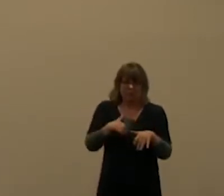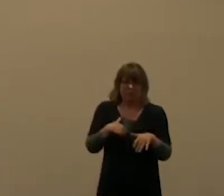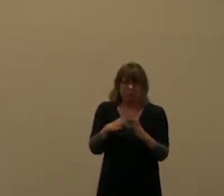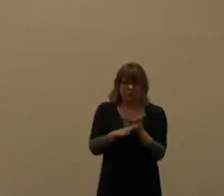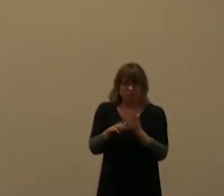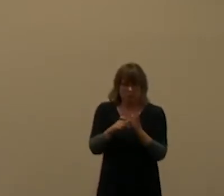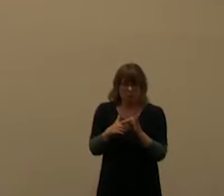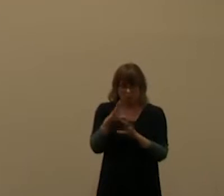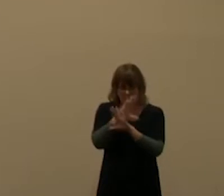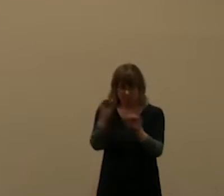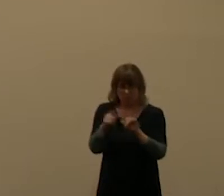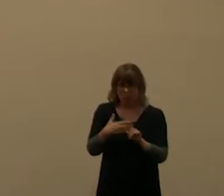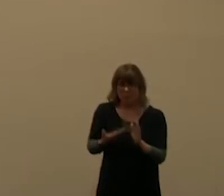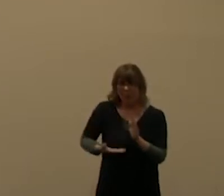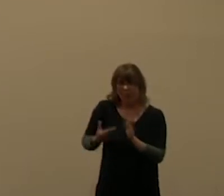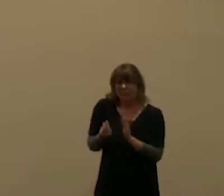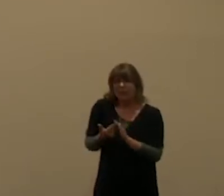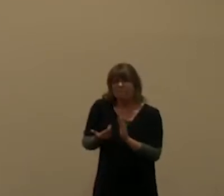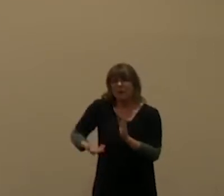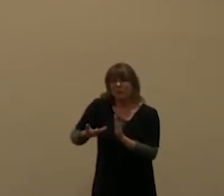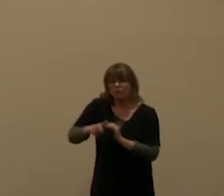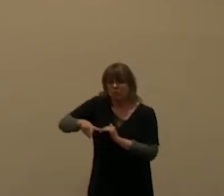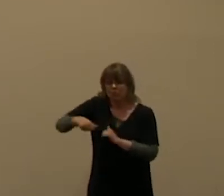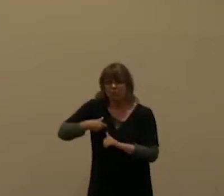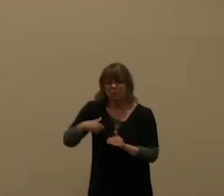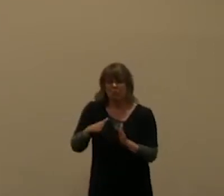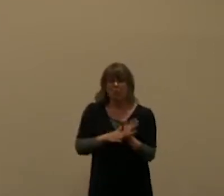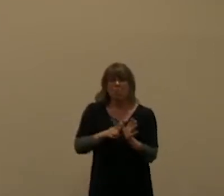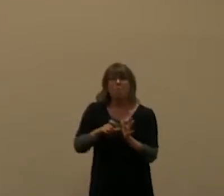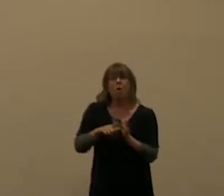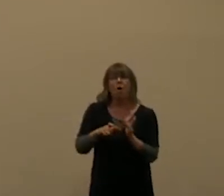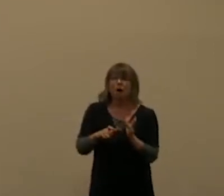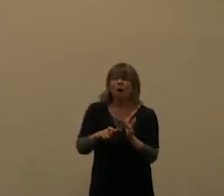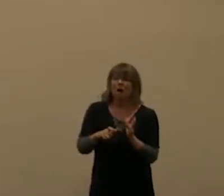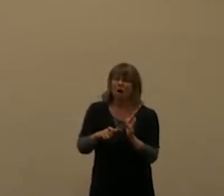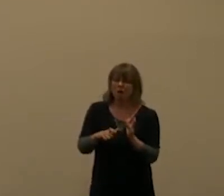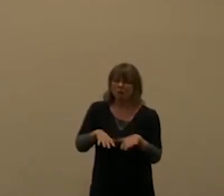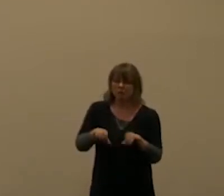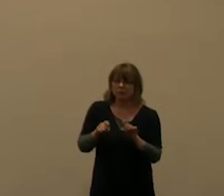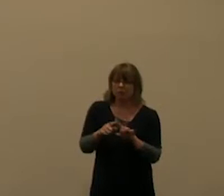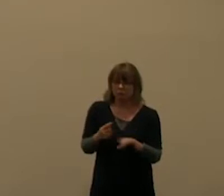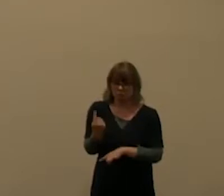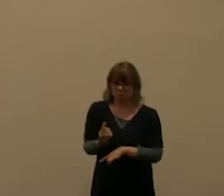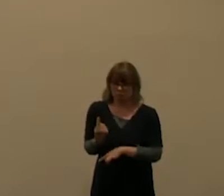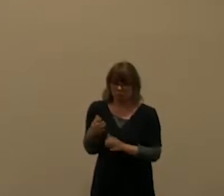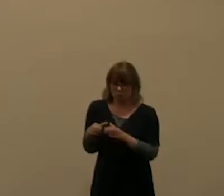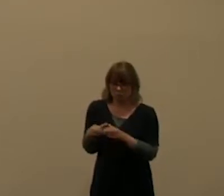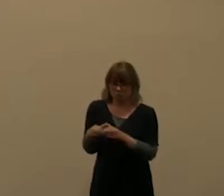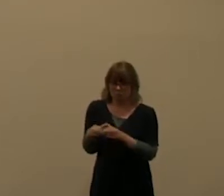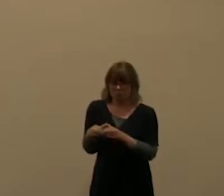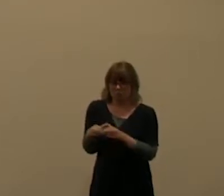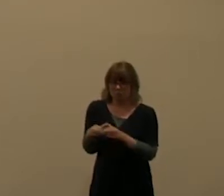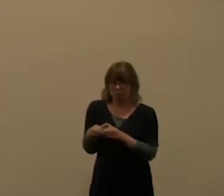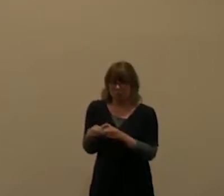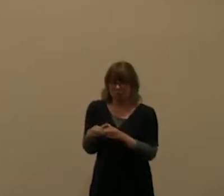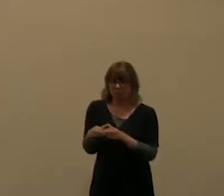Now, if we add some extra people, because the Mocha framework really starts from just you as an organization, and